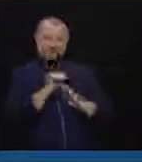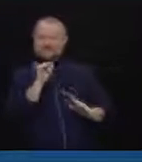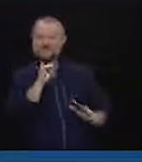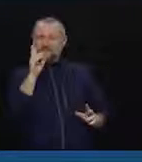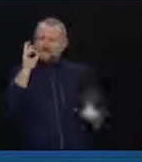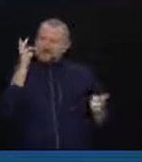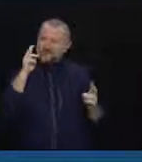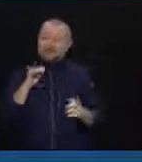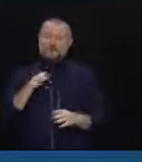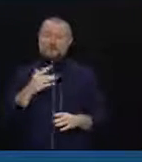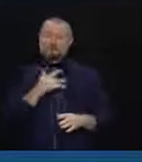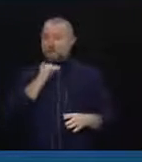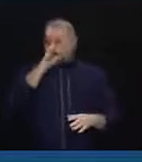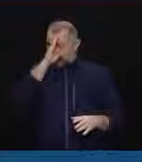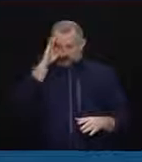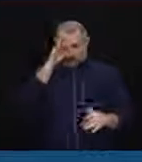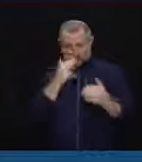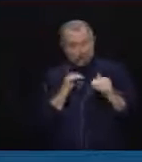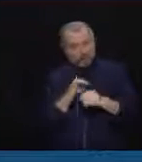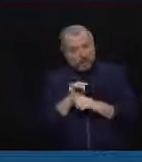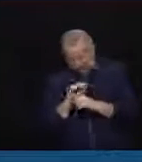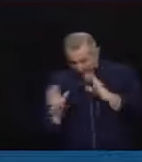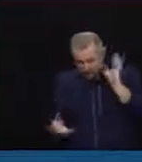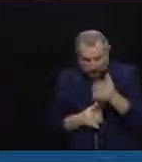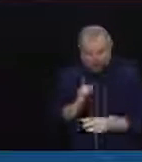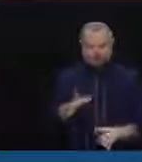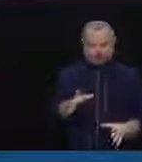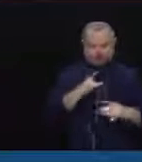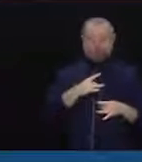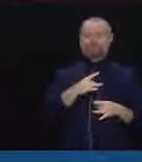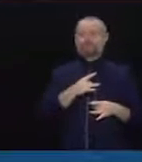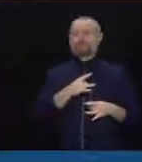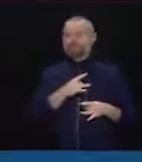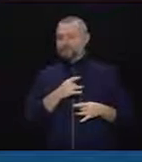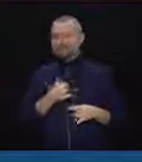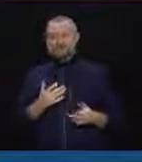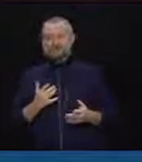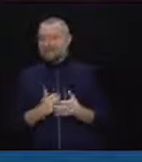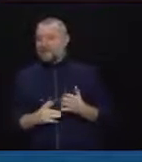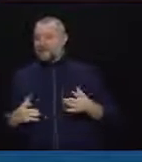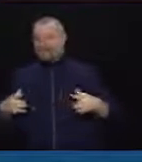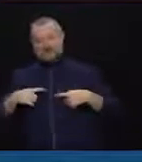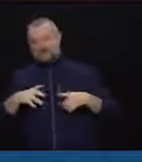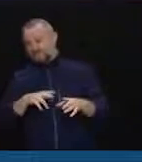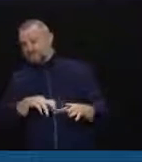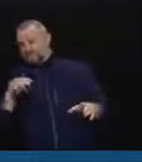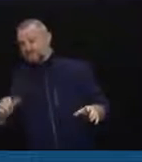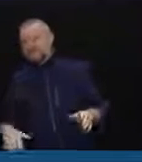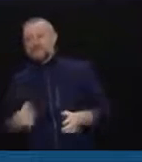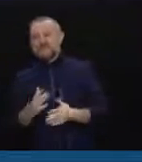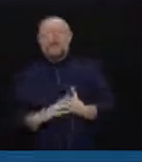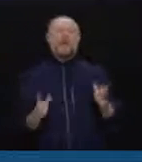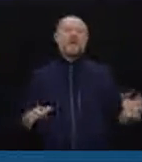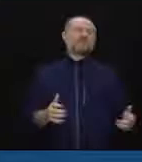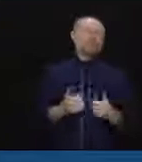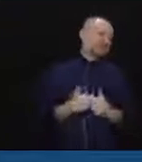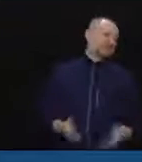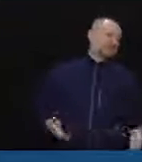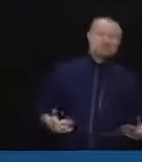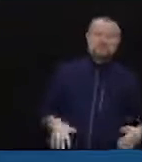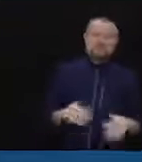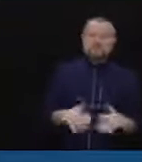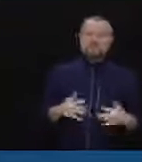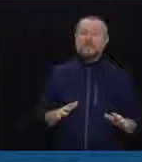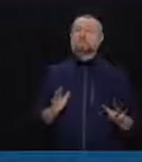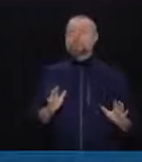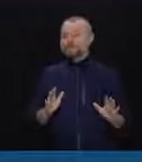ago. Many of them retired. Many of them are exhausted. And so we had a severe shortage